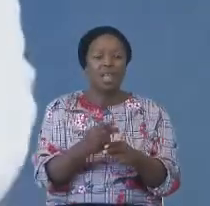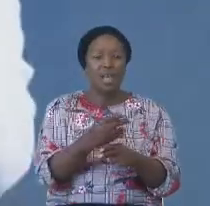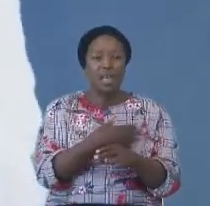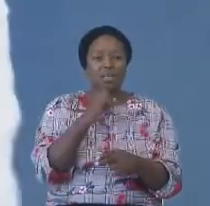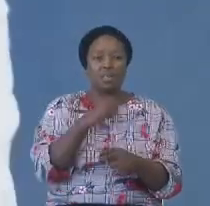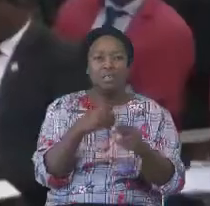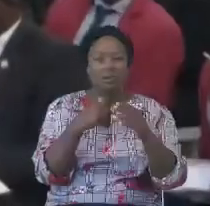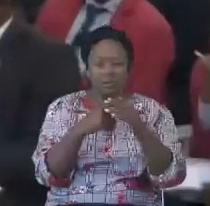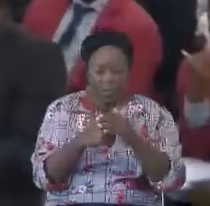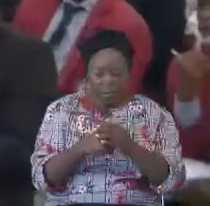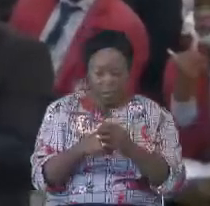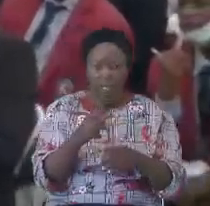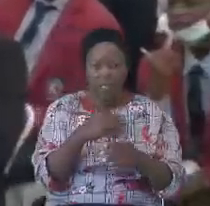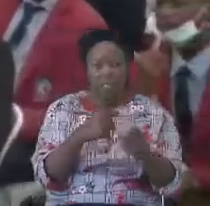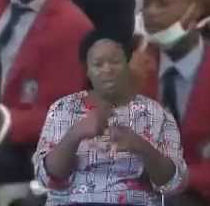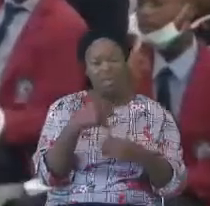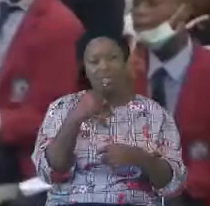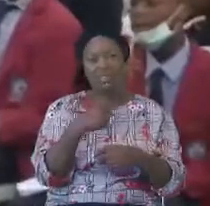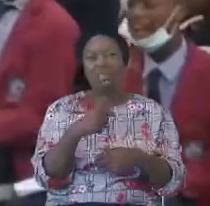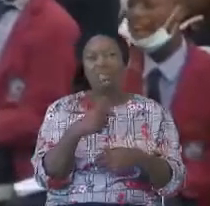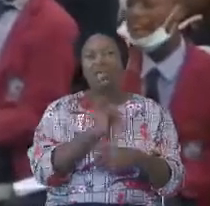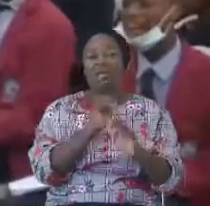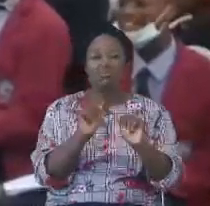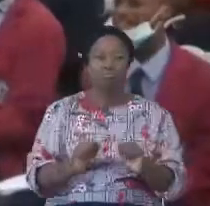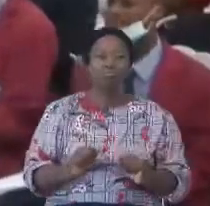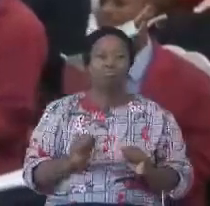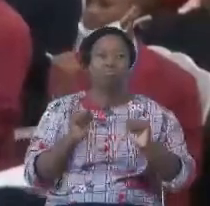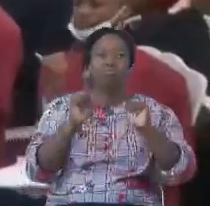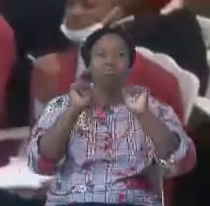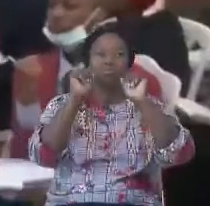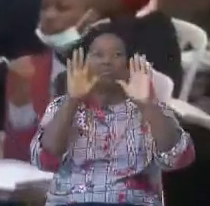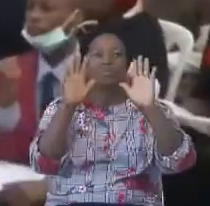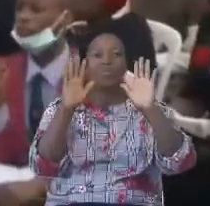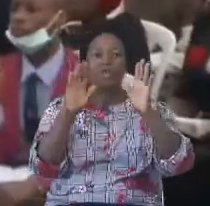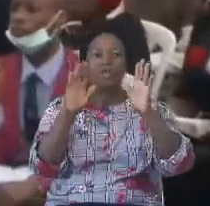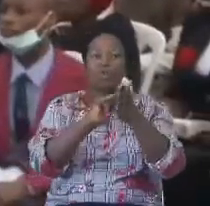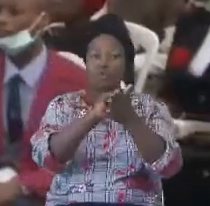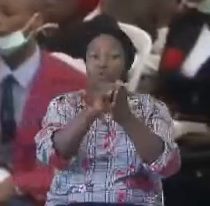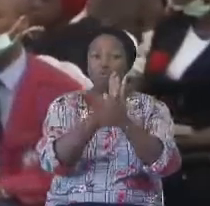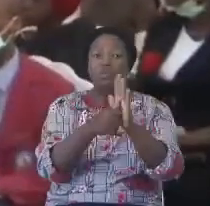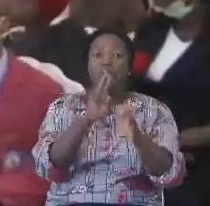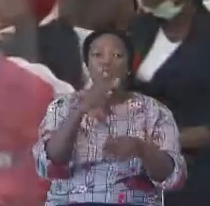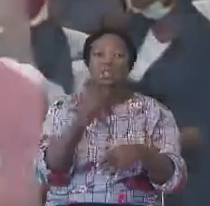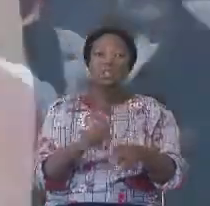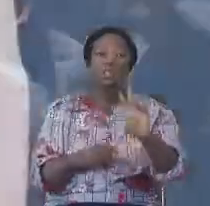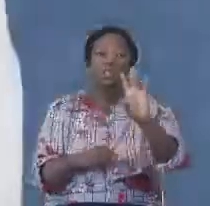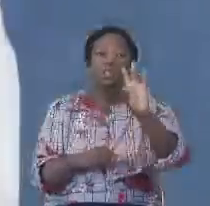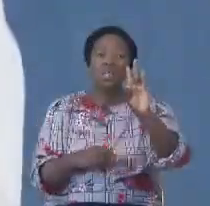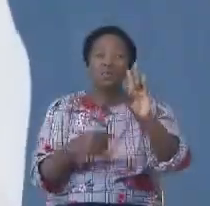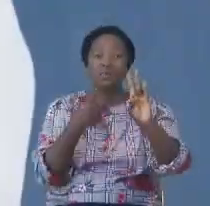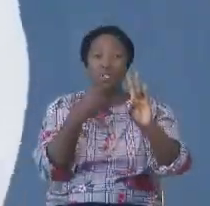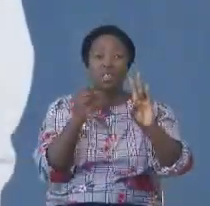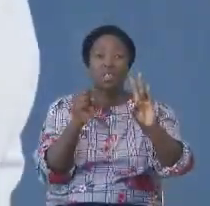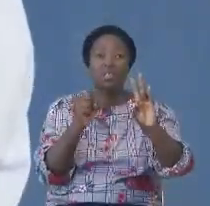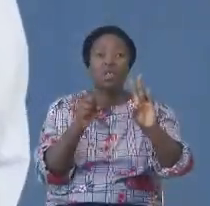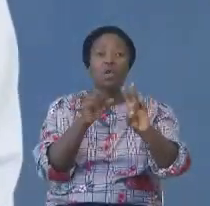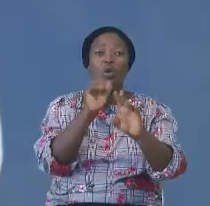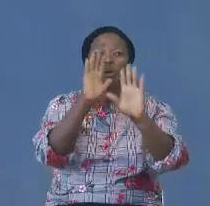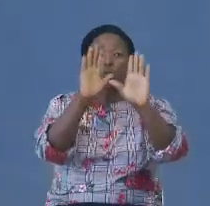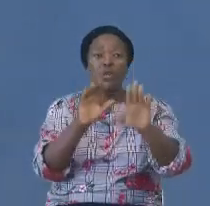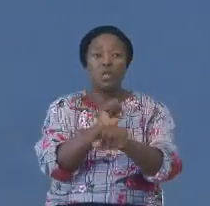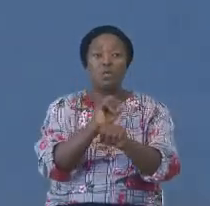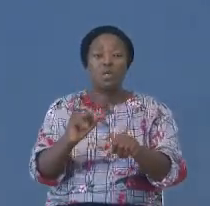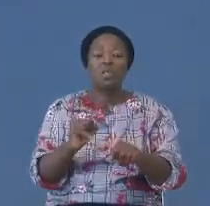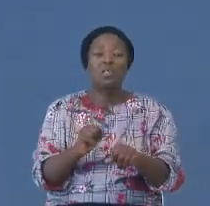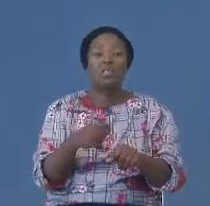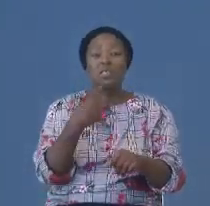finished in Jesus' name. And he bowed his head and gave up the ghost. Those are the